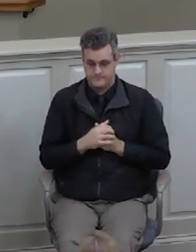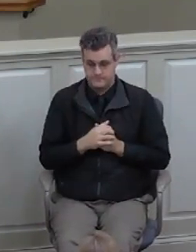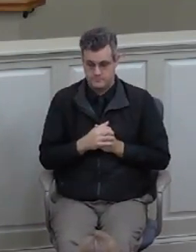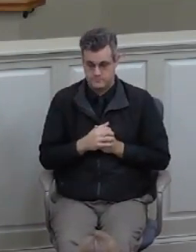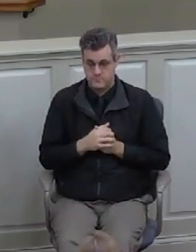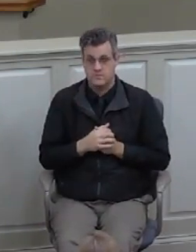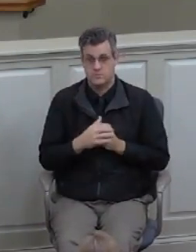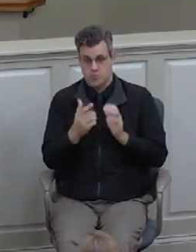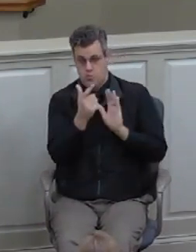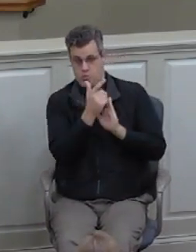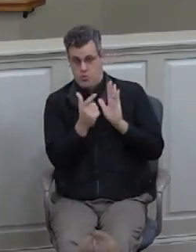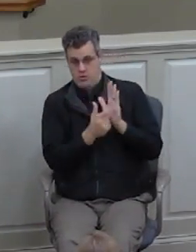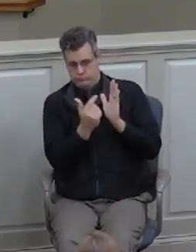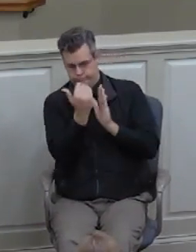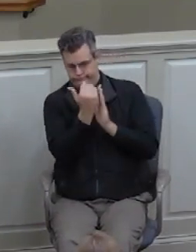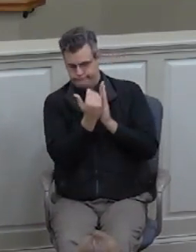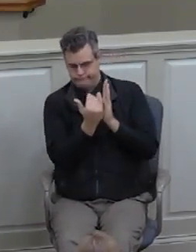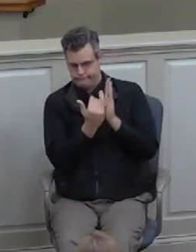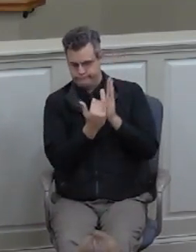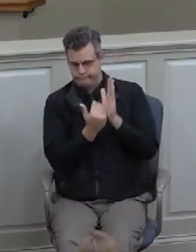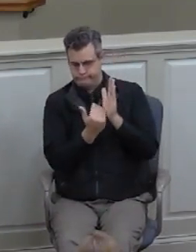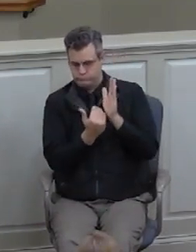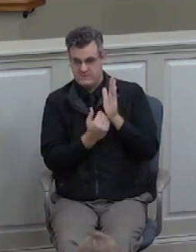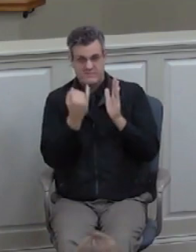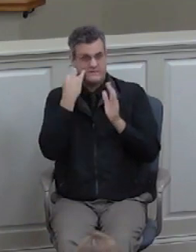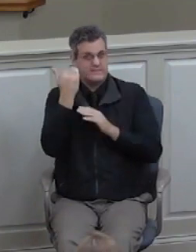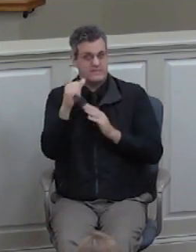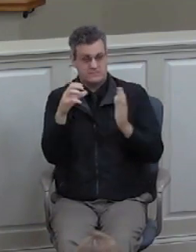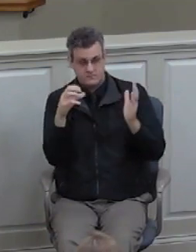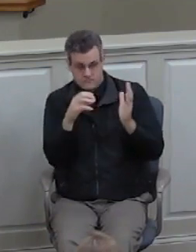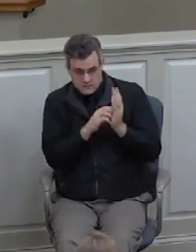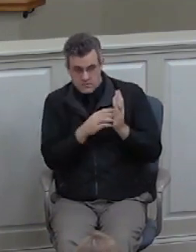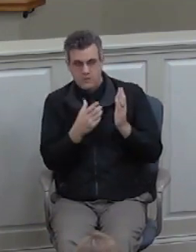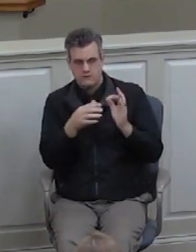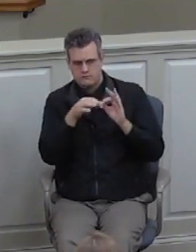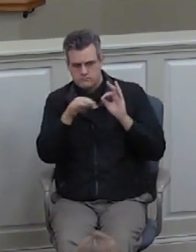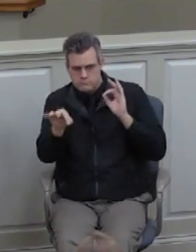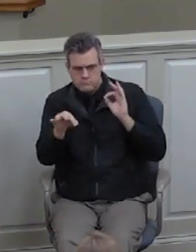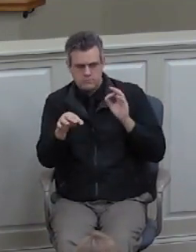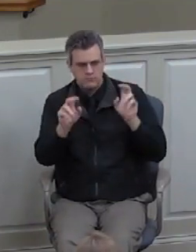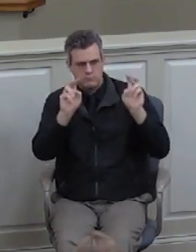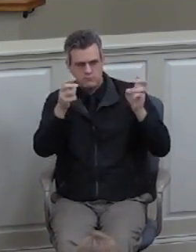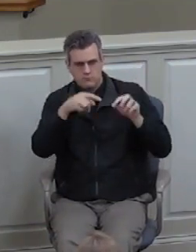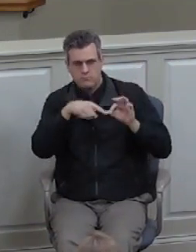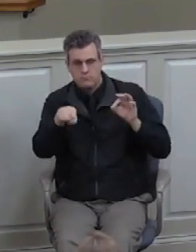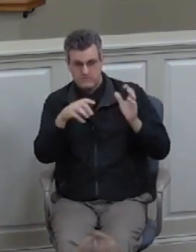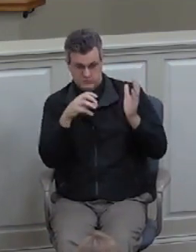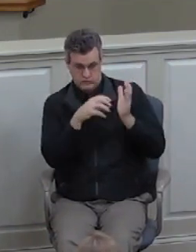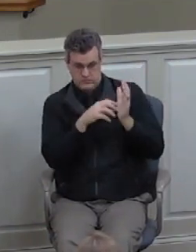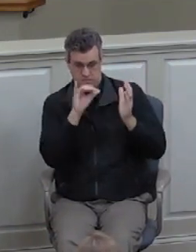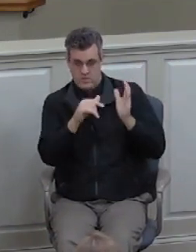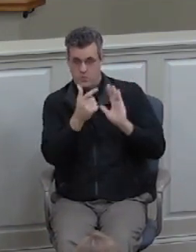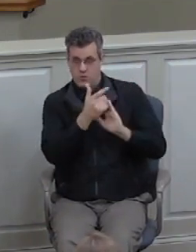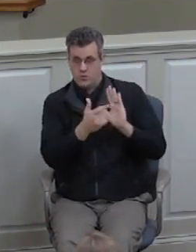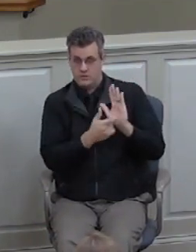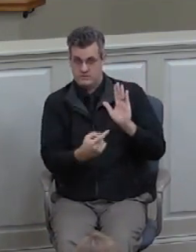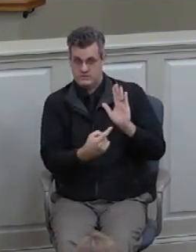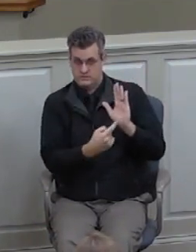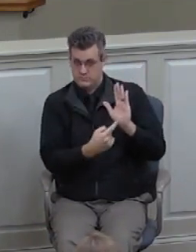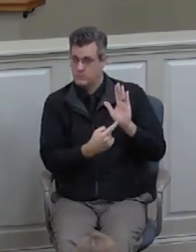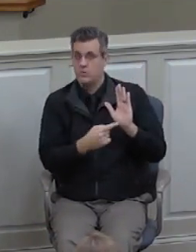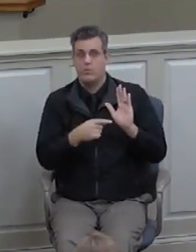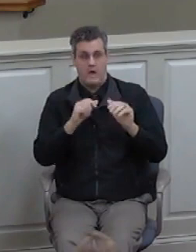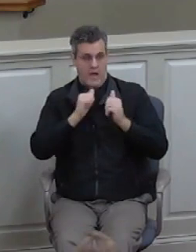of this ordinance are severable. If any section, sentence, clause, or section of this ordinance, or